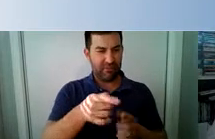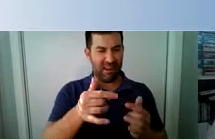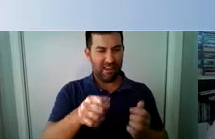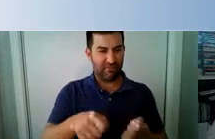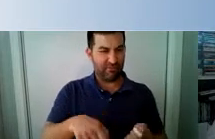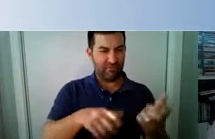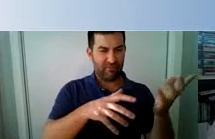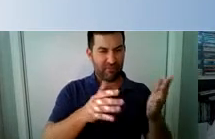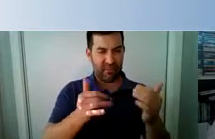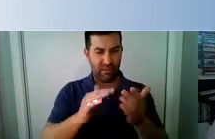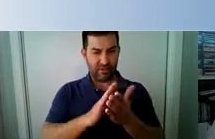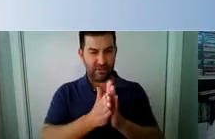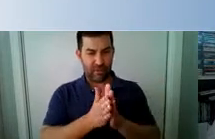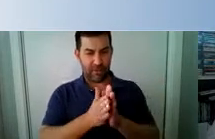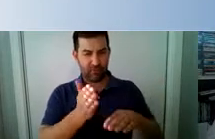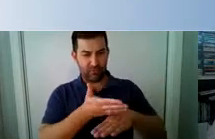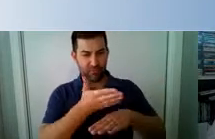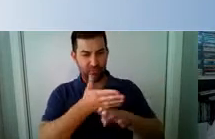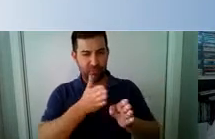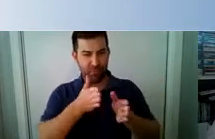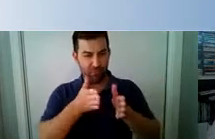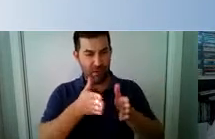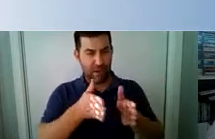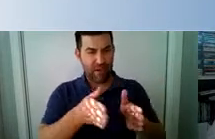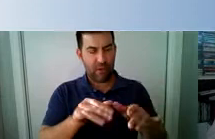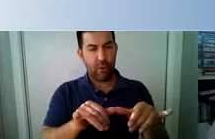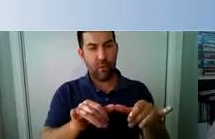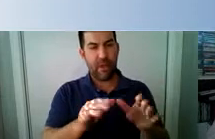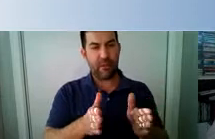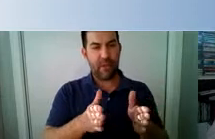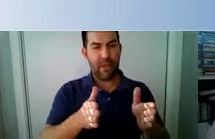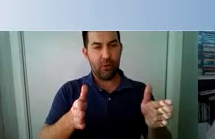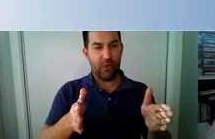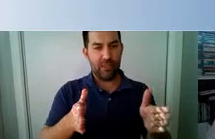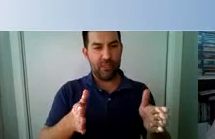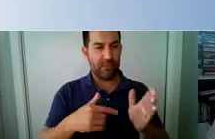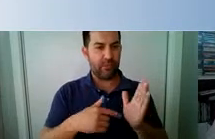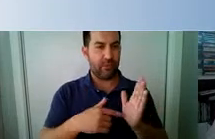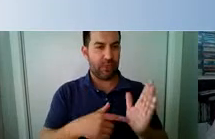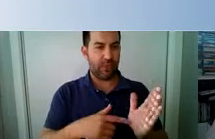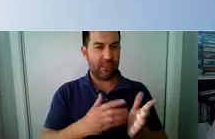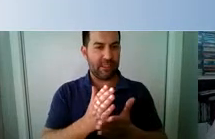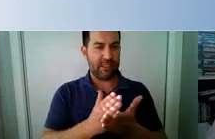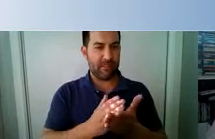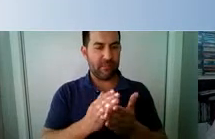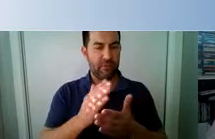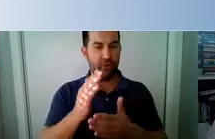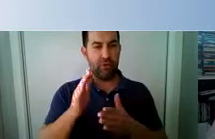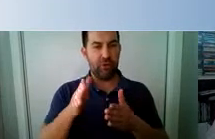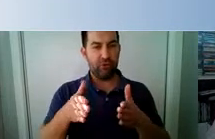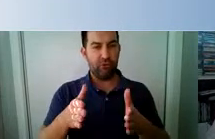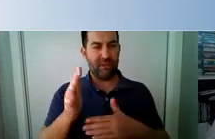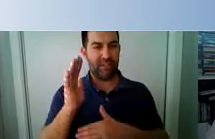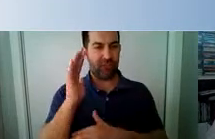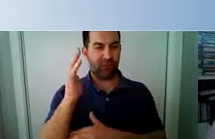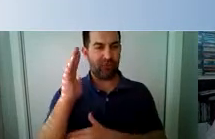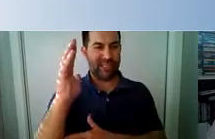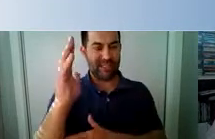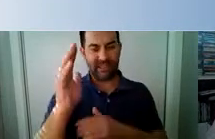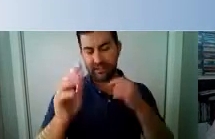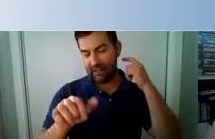kind of straightened it out, increased the width of the sidewalk there and showing some street trees. It's